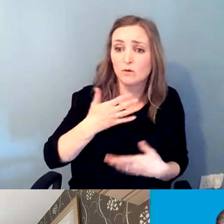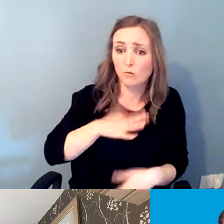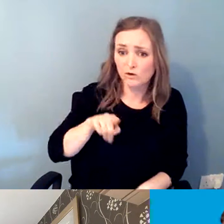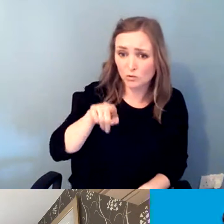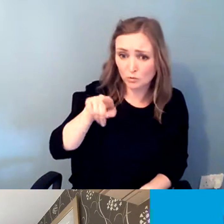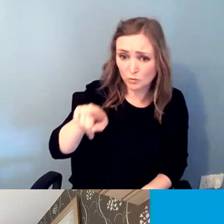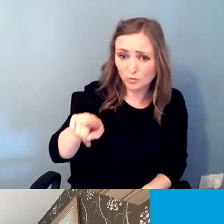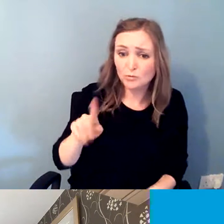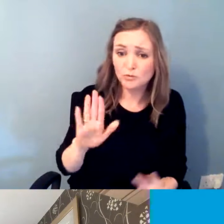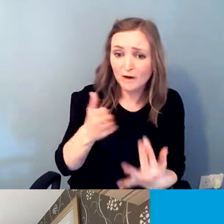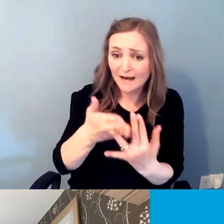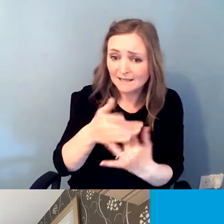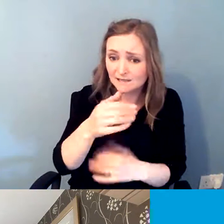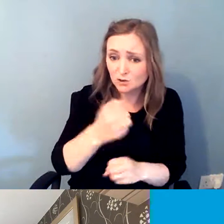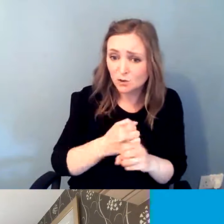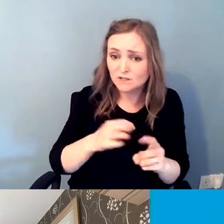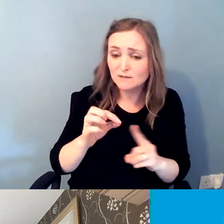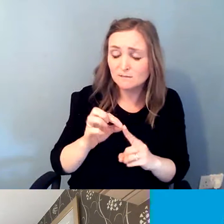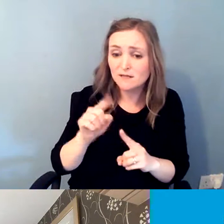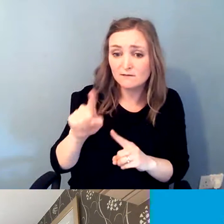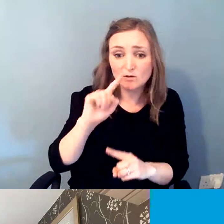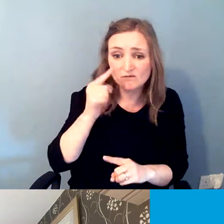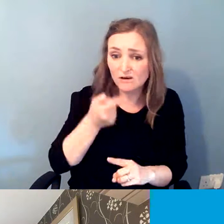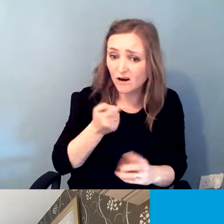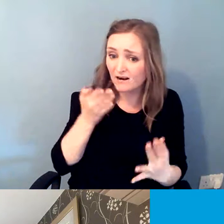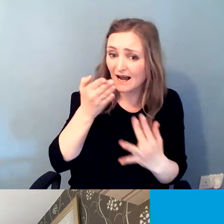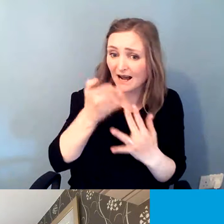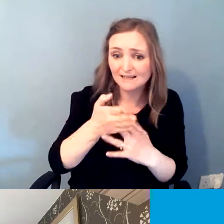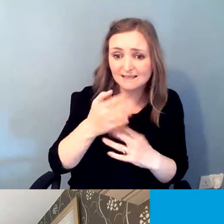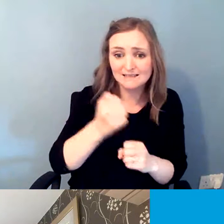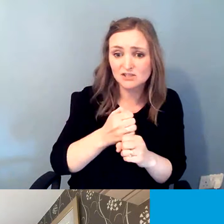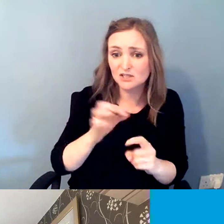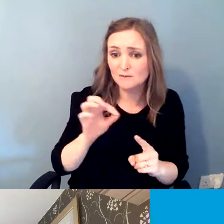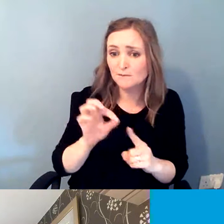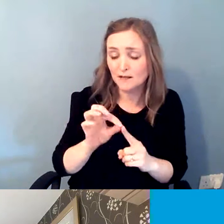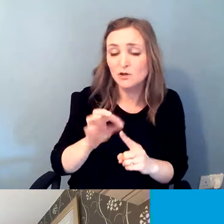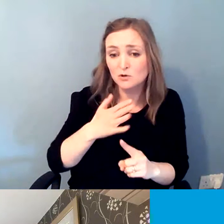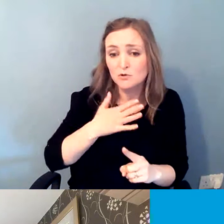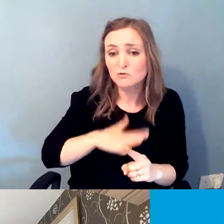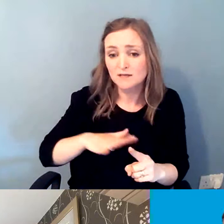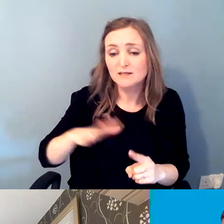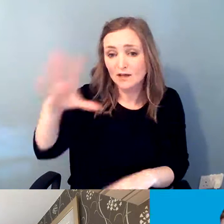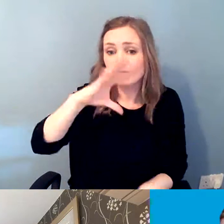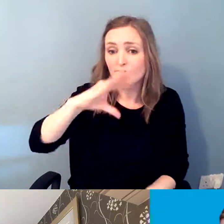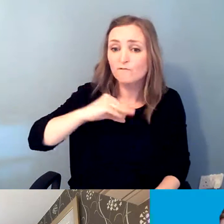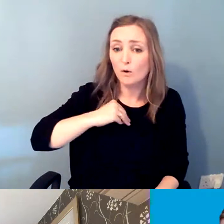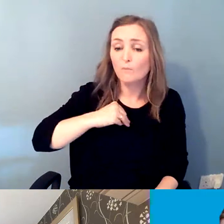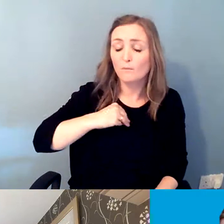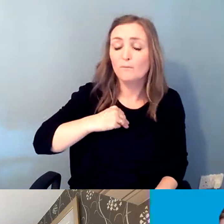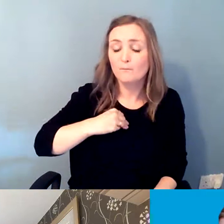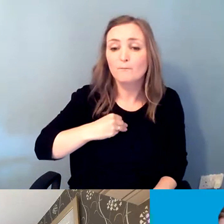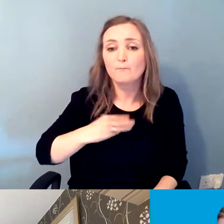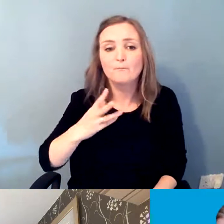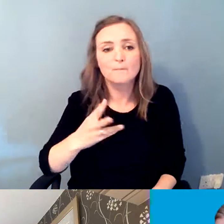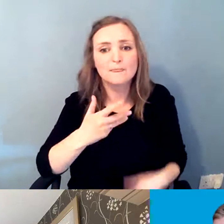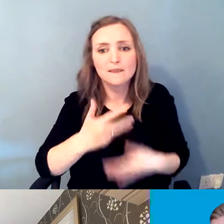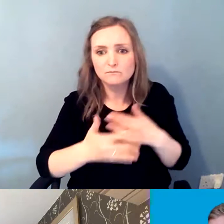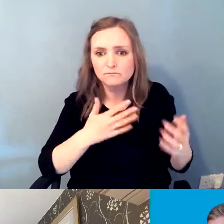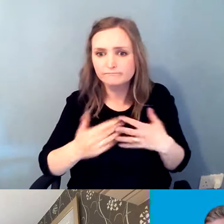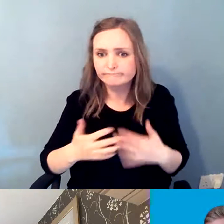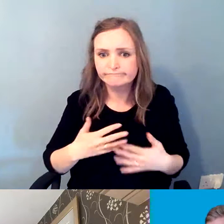access us. So I think if you are having difficulties, then you do need to get that message to your practices.